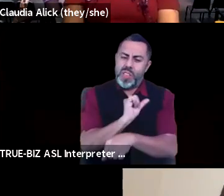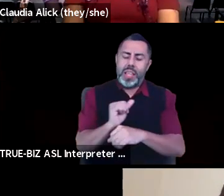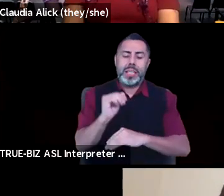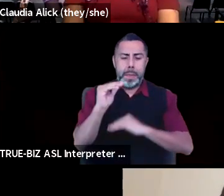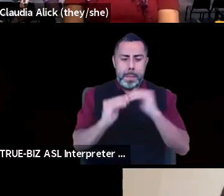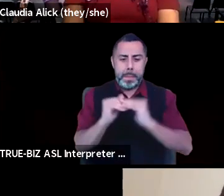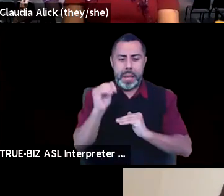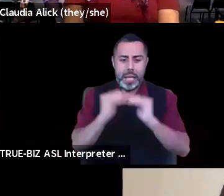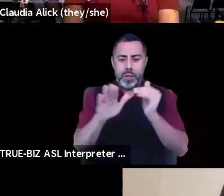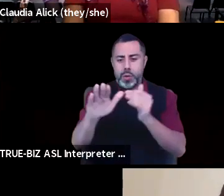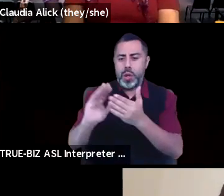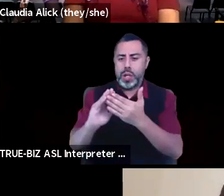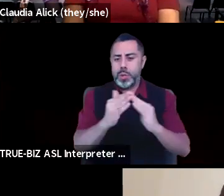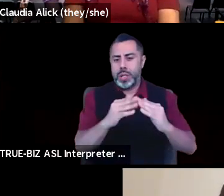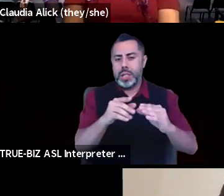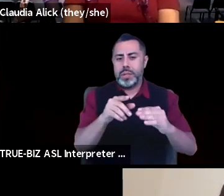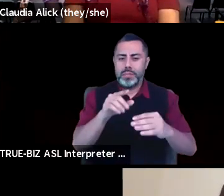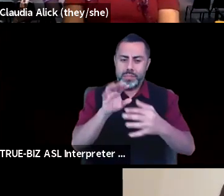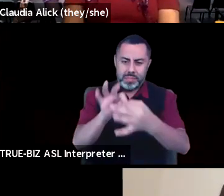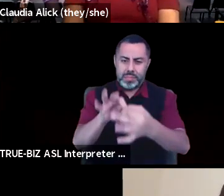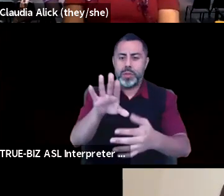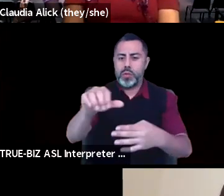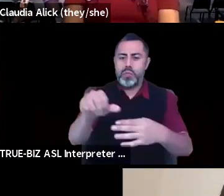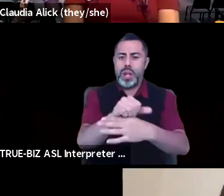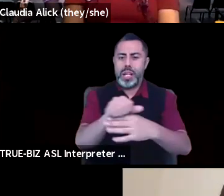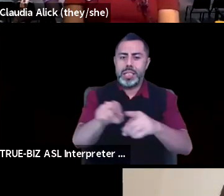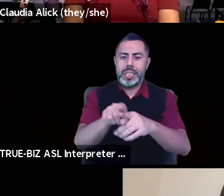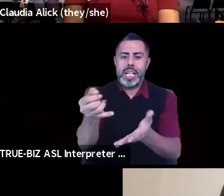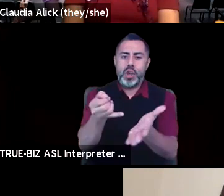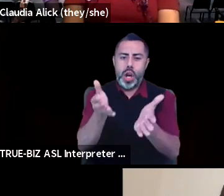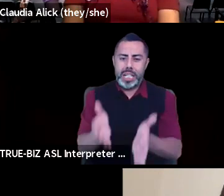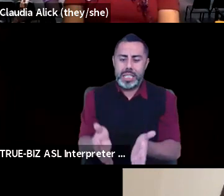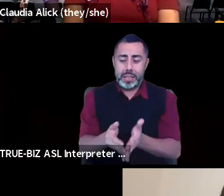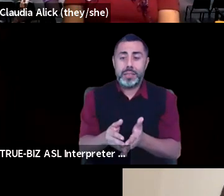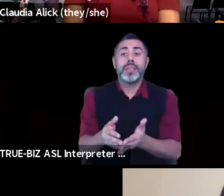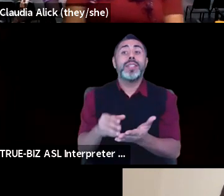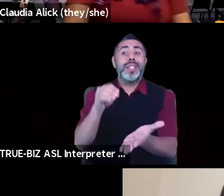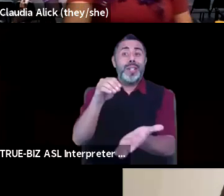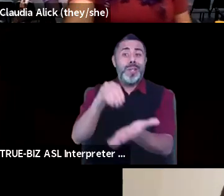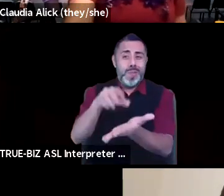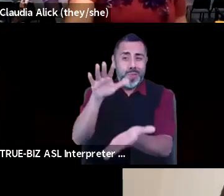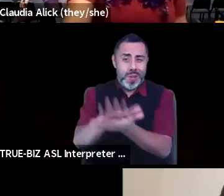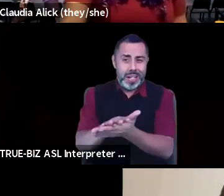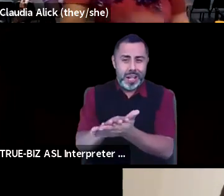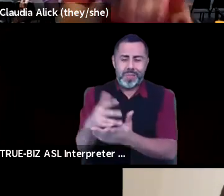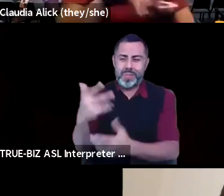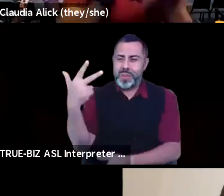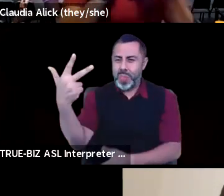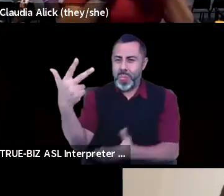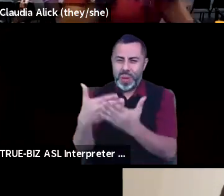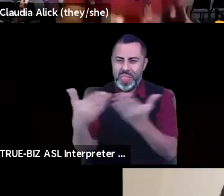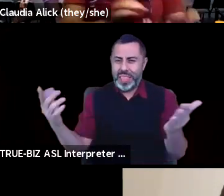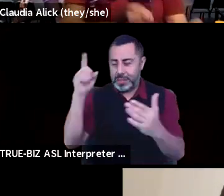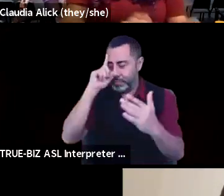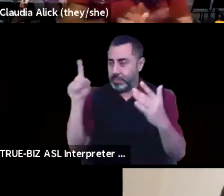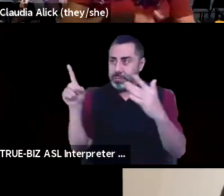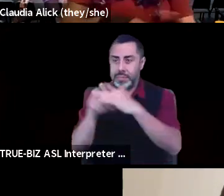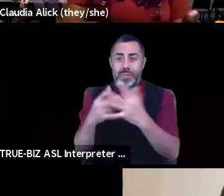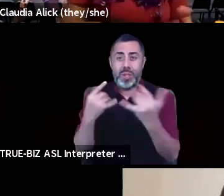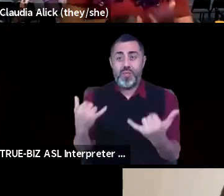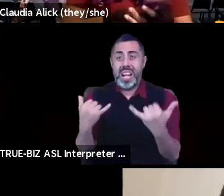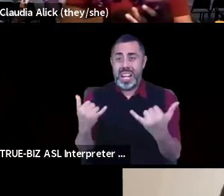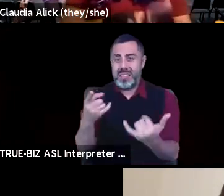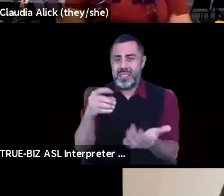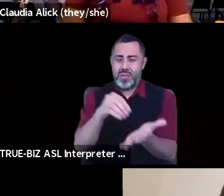as an artist. So write down three things that come to mind right now and take some